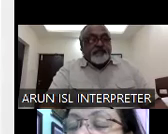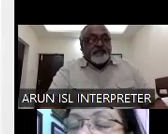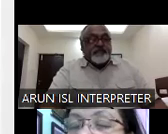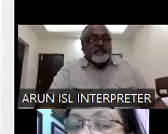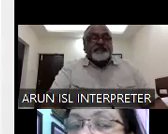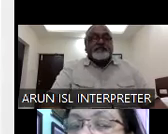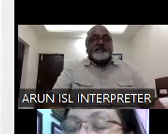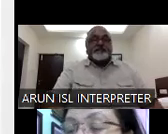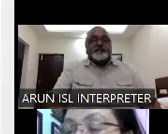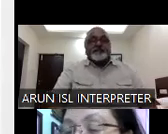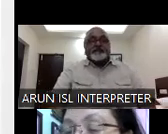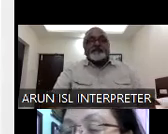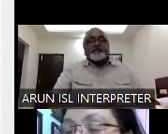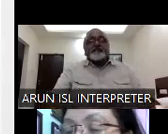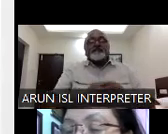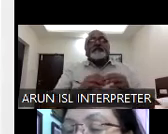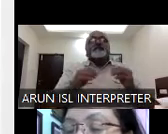So the structure of power,